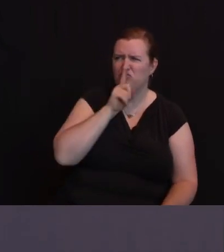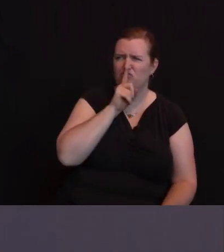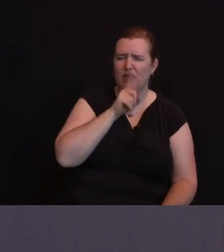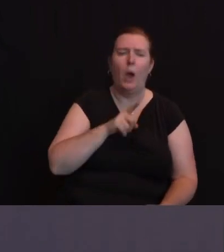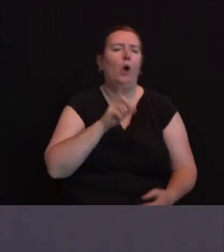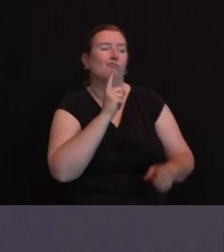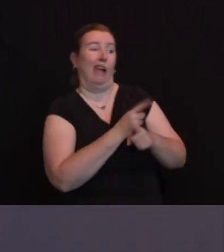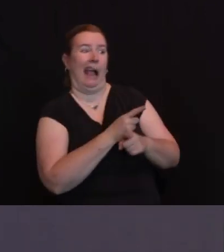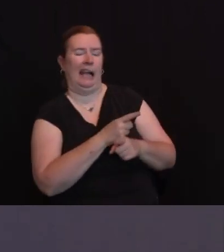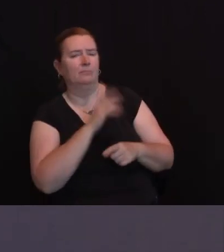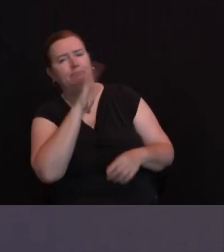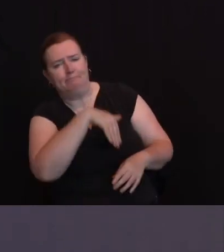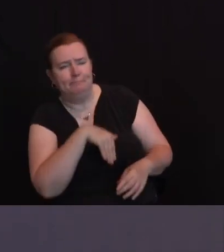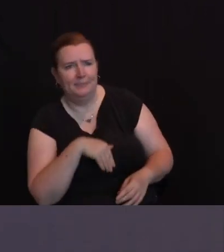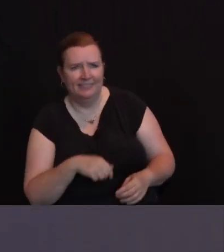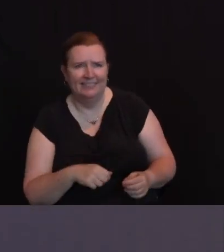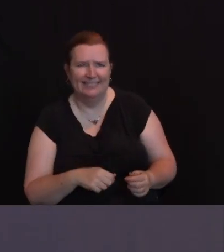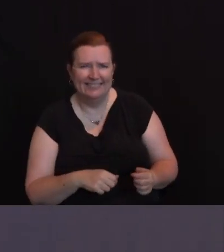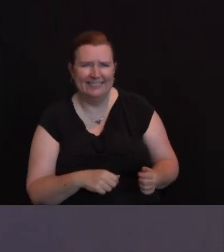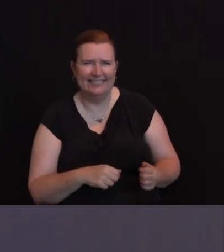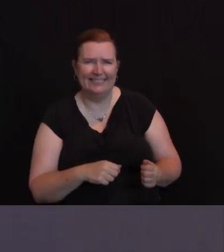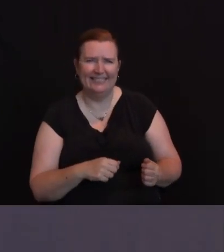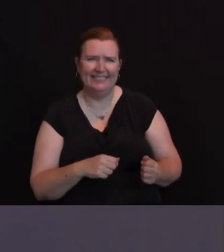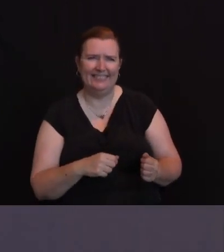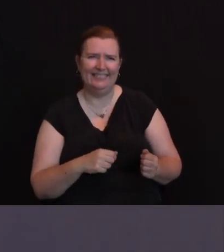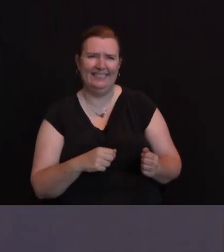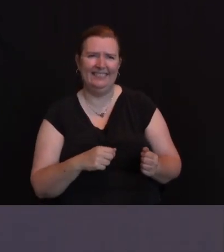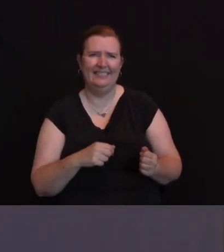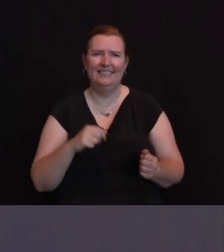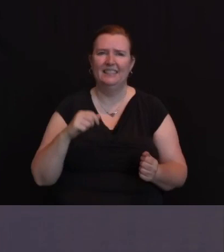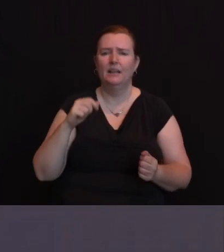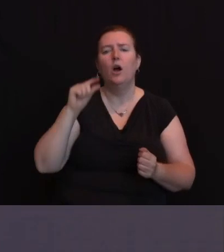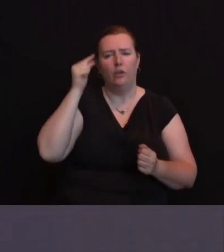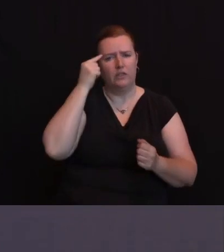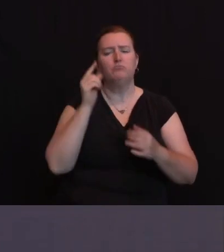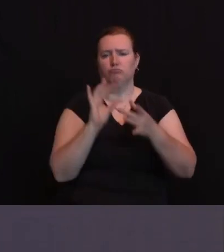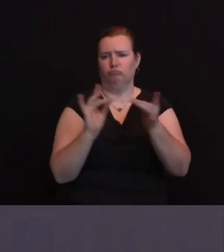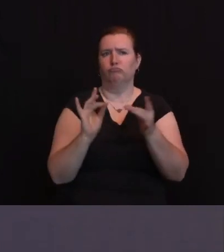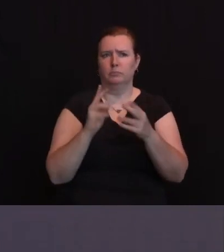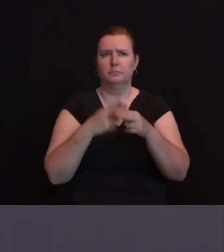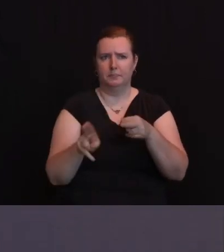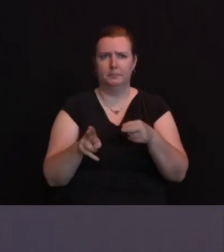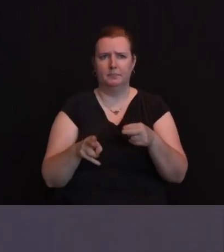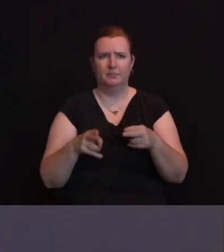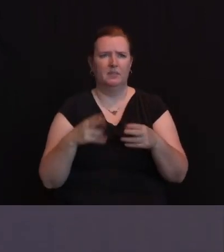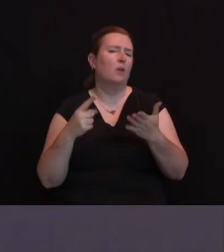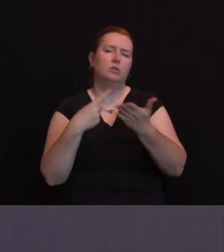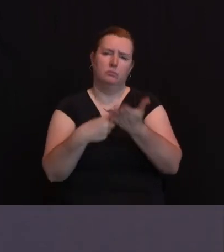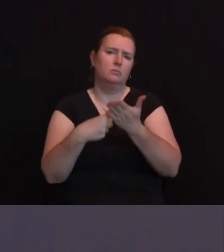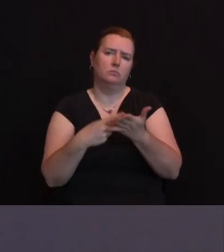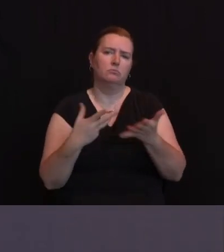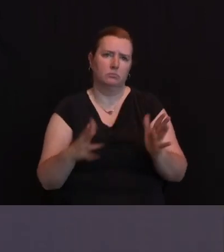listen, I just repeat this on gyms, and I'll be brief because we're covering ground that we've covered even today.